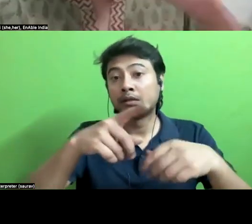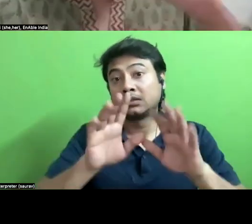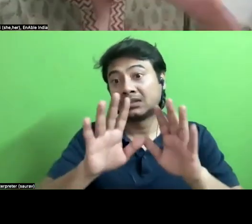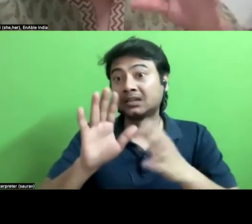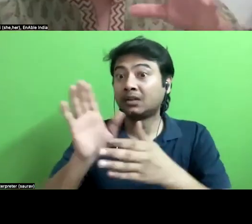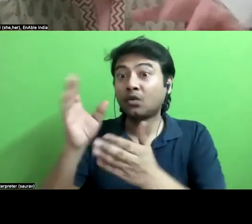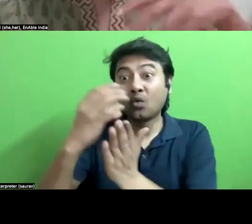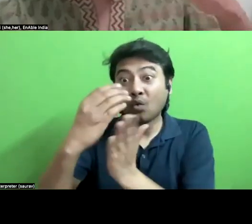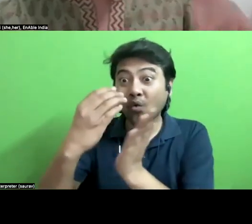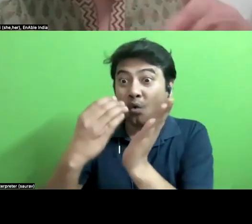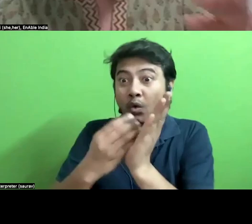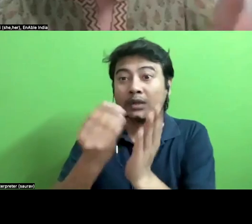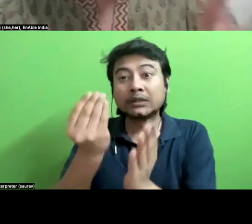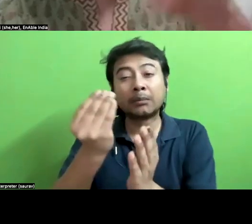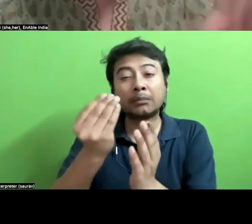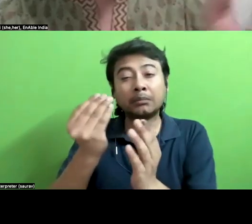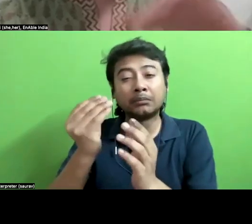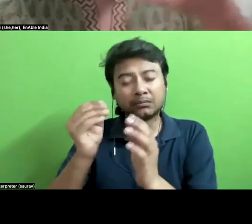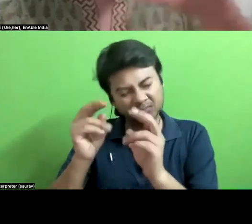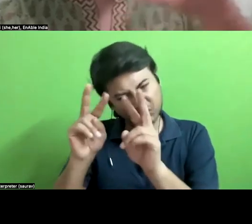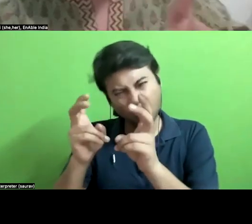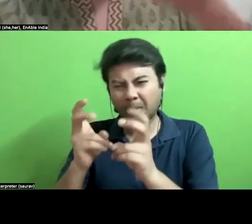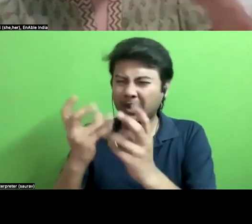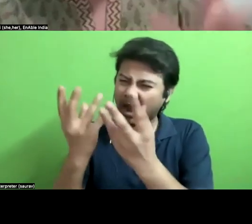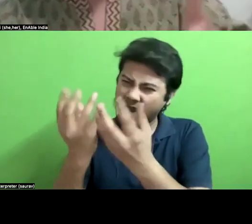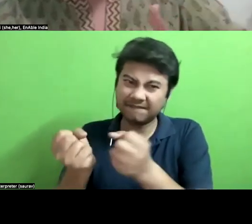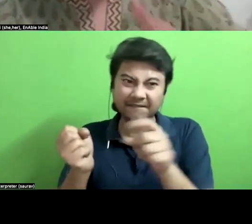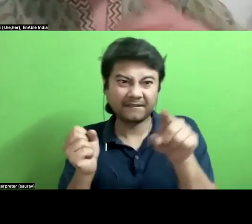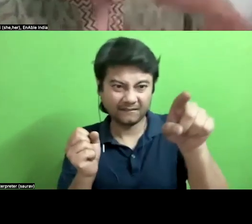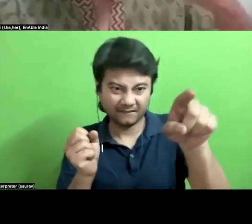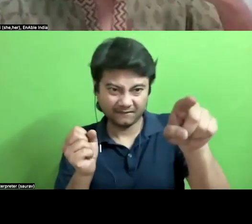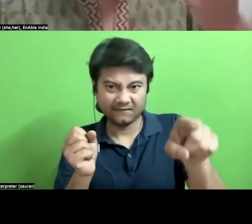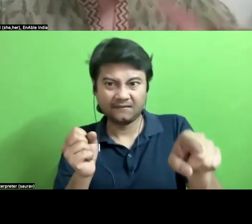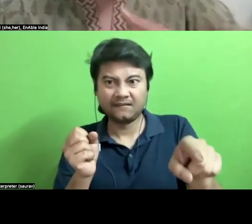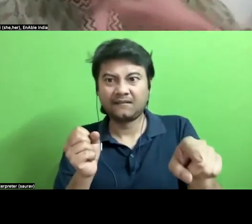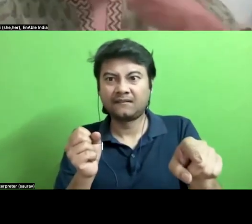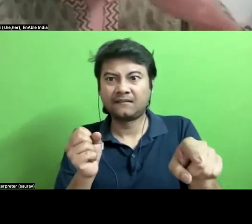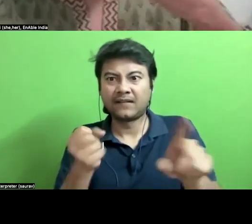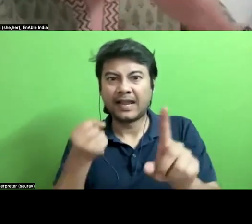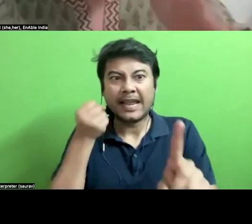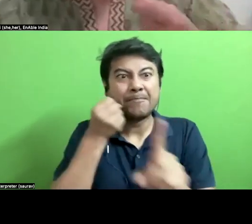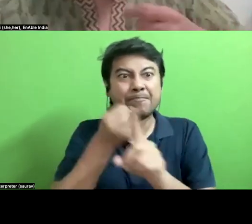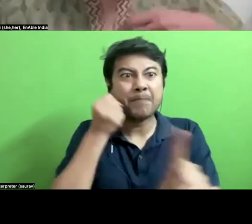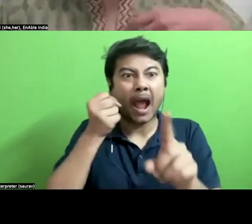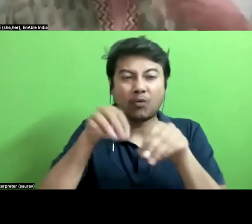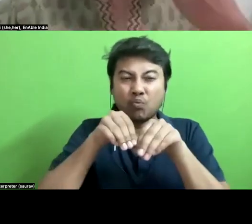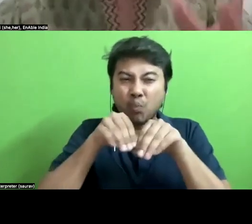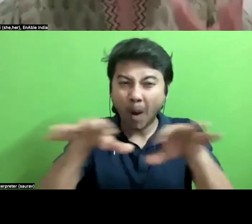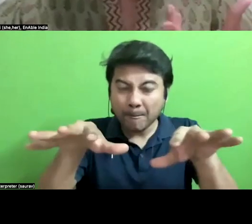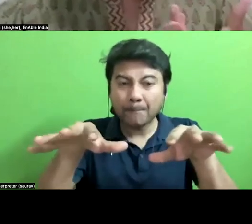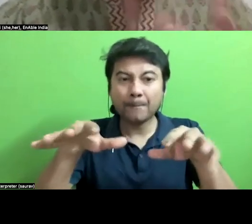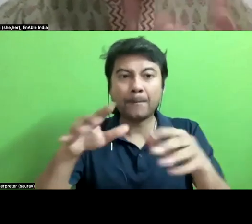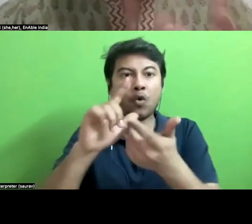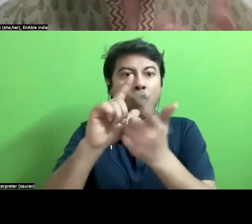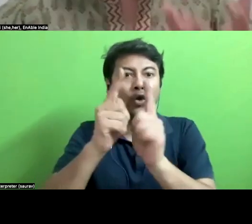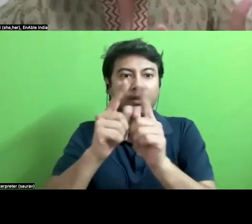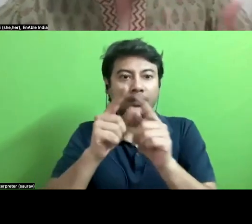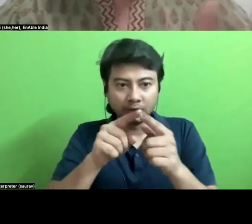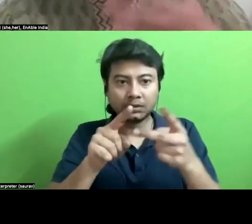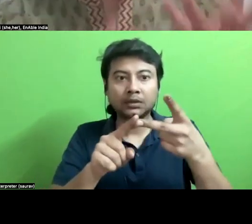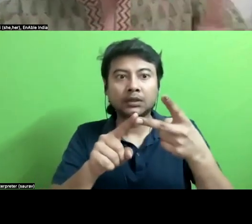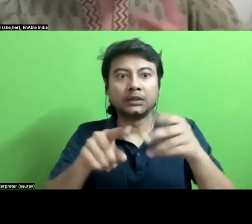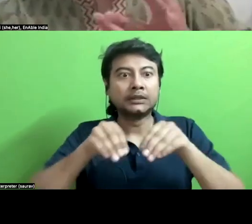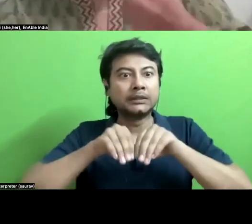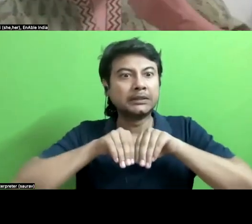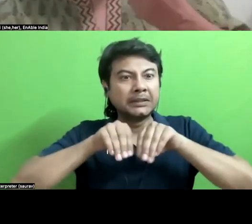course, for which I've written on the screen. I'm not going to explain it. Impact creation, logic, scaling, and innovation. How to build a narrative was also